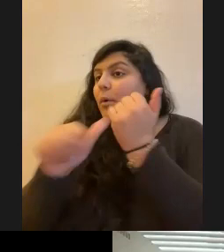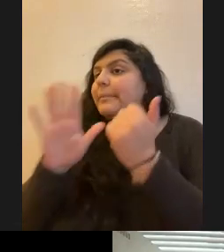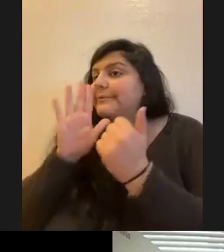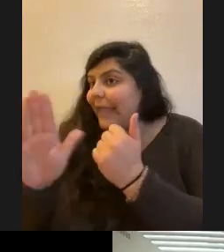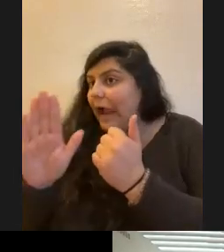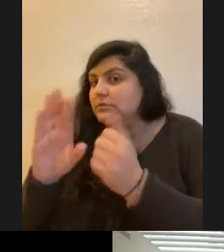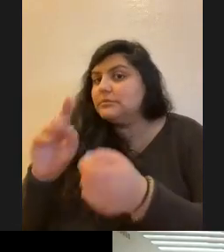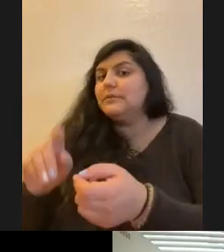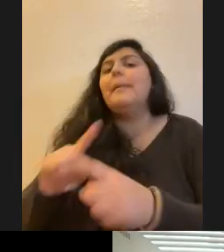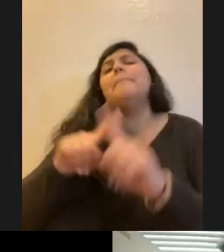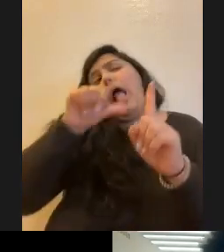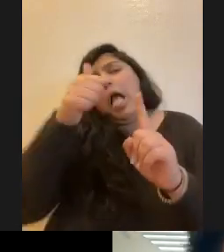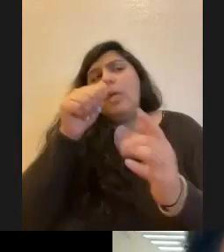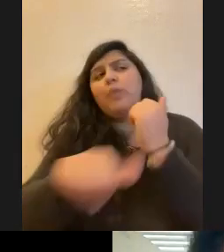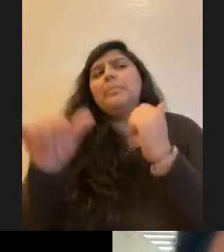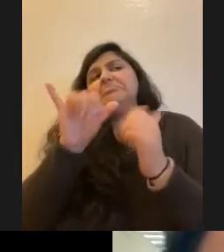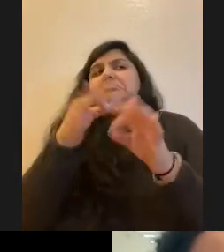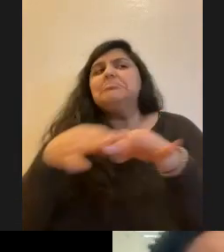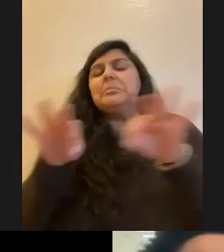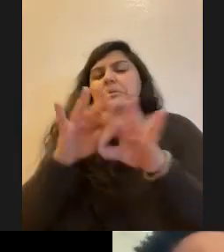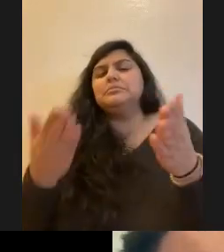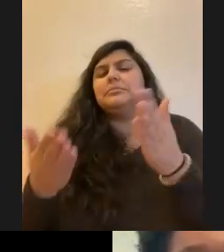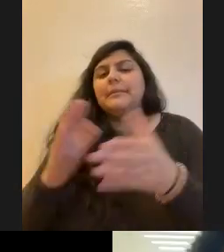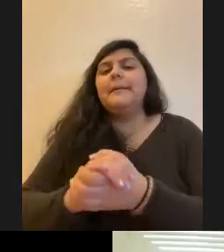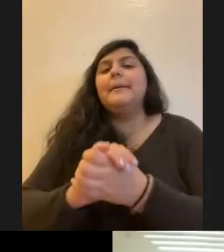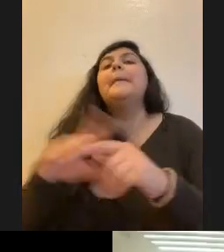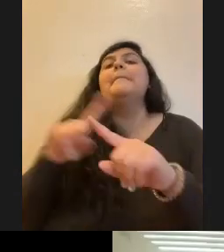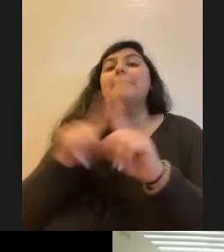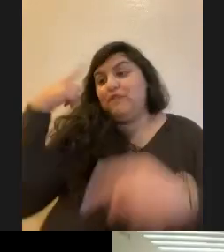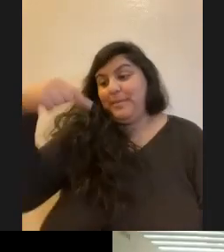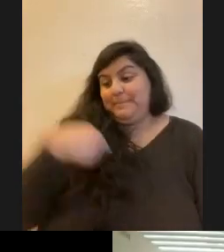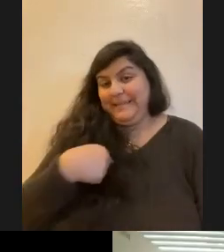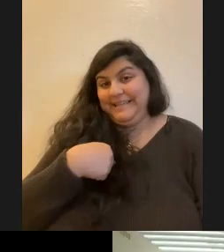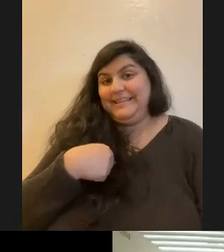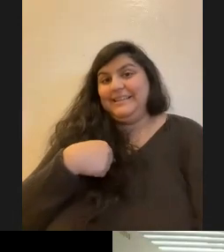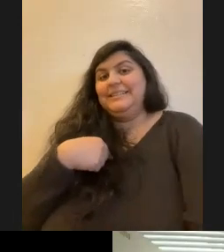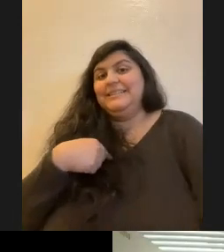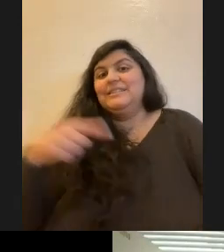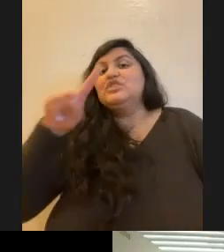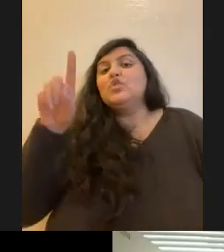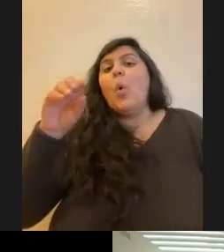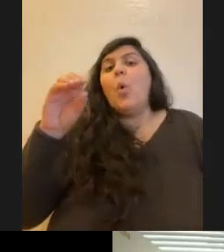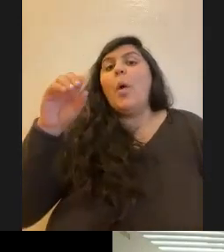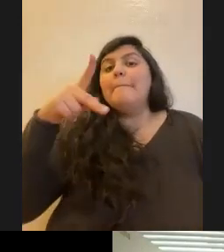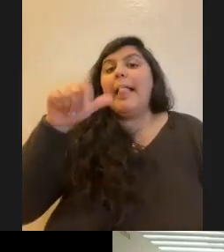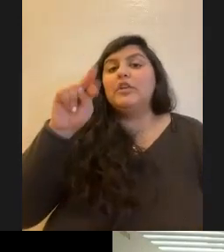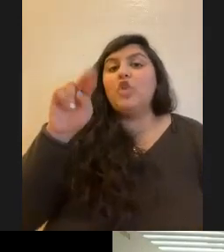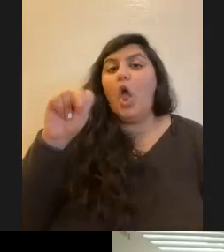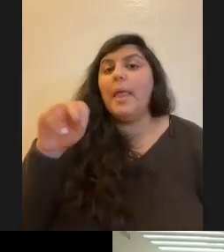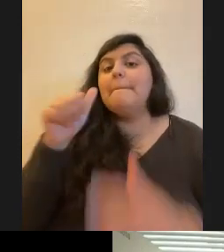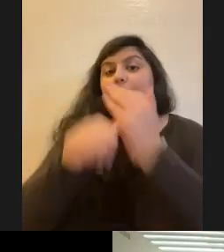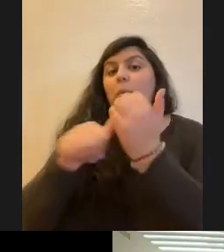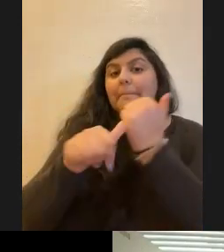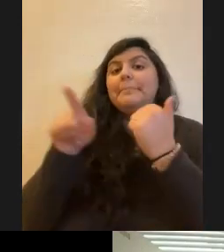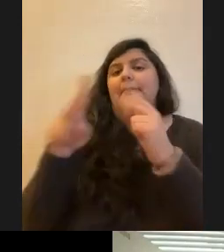But I mean, other poop is probably important as well. But in terms for me, zooplankton poop is so important,